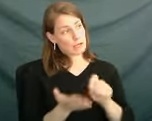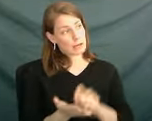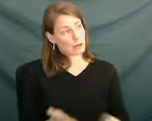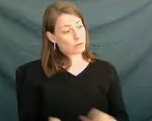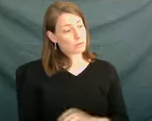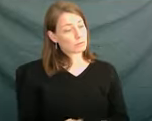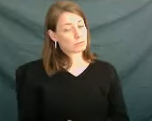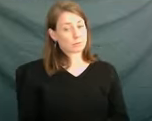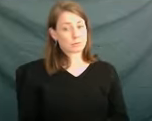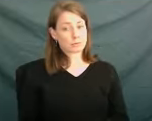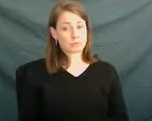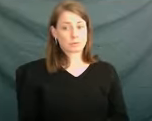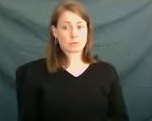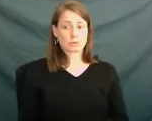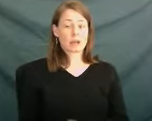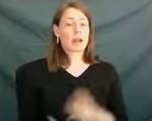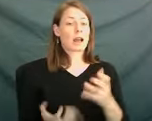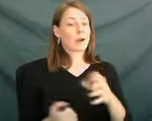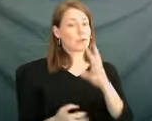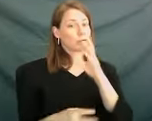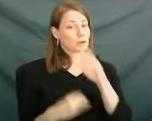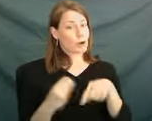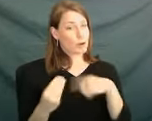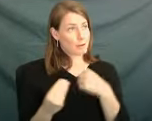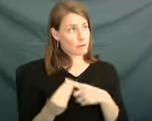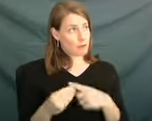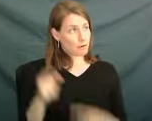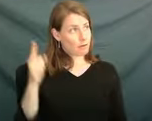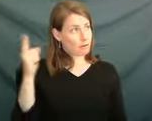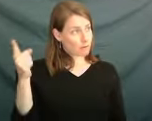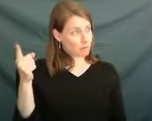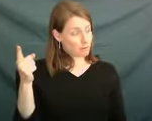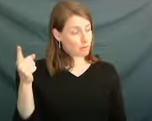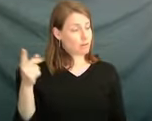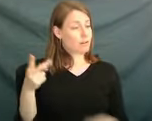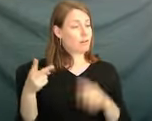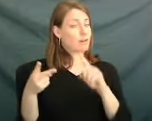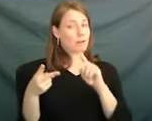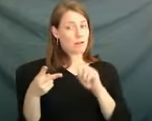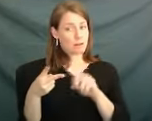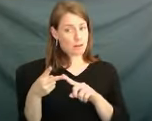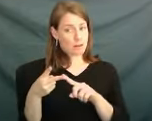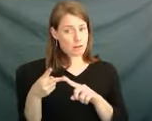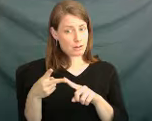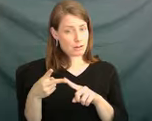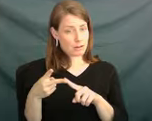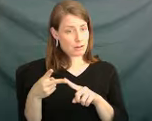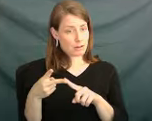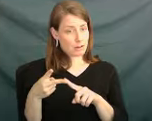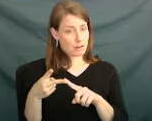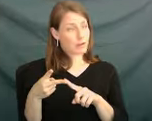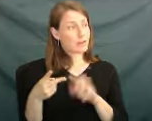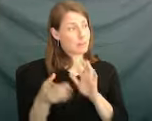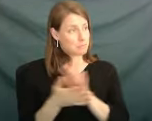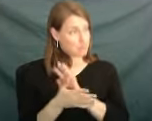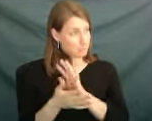to be talking about the second thing, which is to do with the sheets that are on your table. So in 3 squares. 2